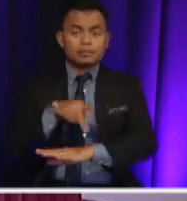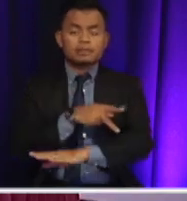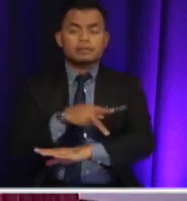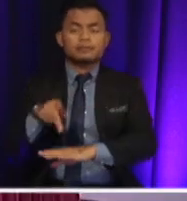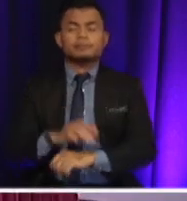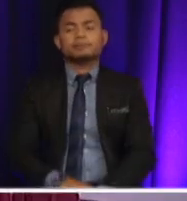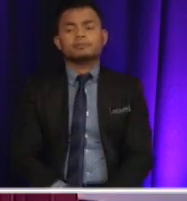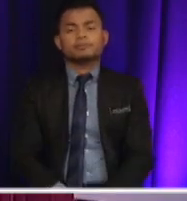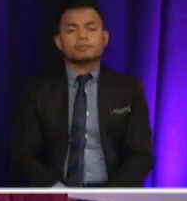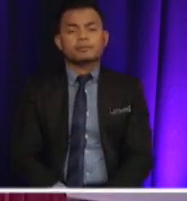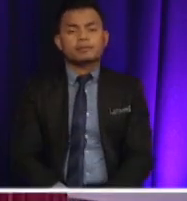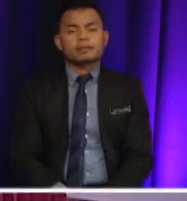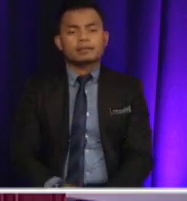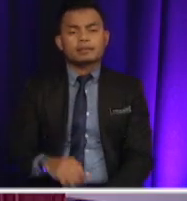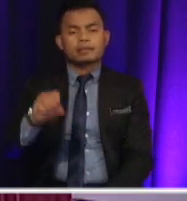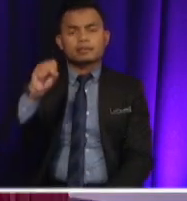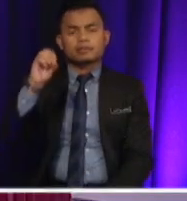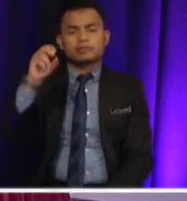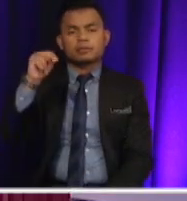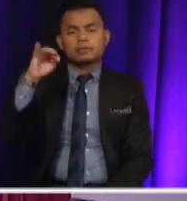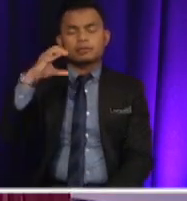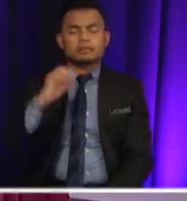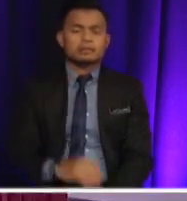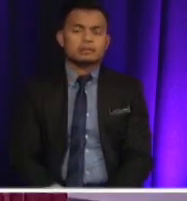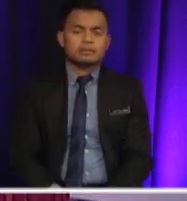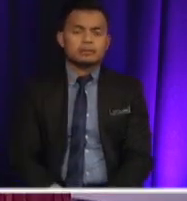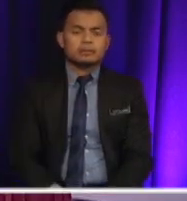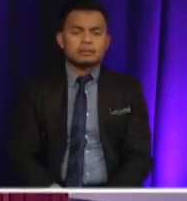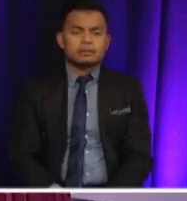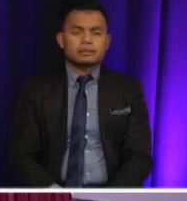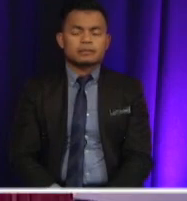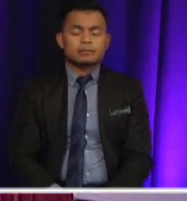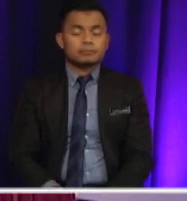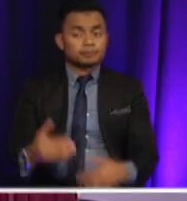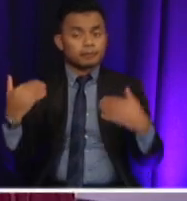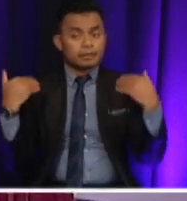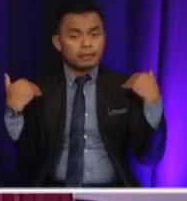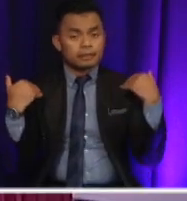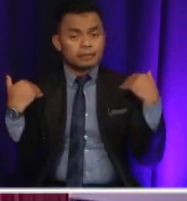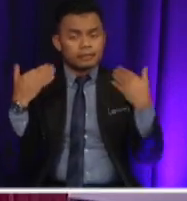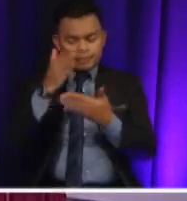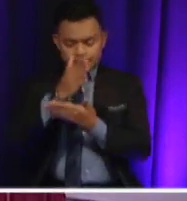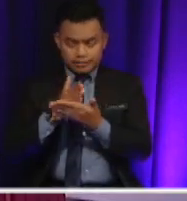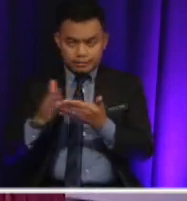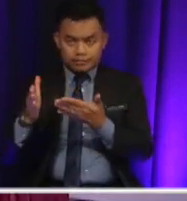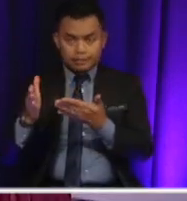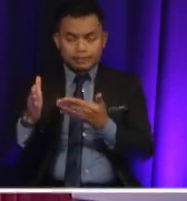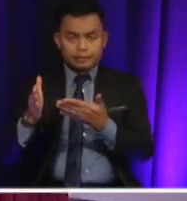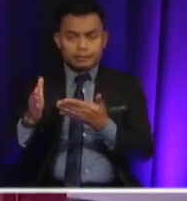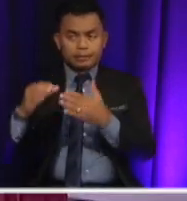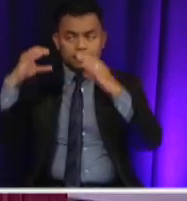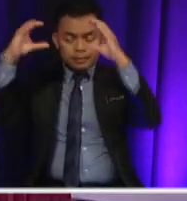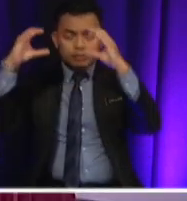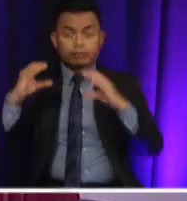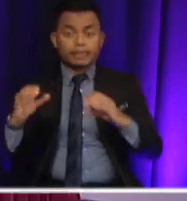you read is called a sonnet 18. Yes, a sonnet has certain set criteria to it, but we're not